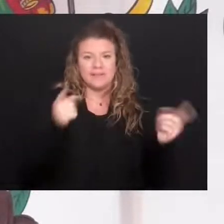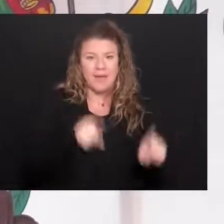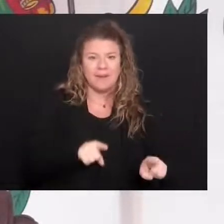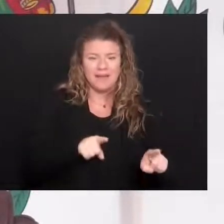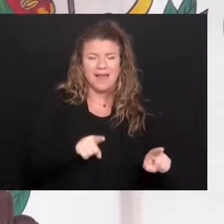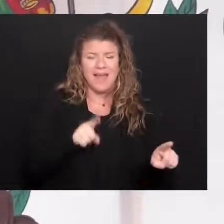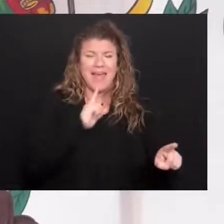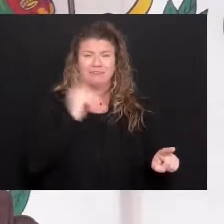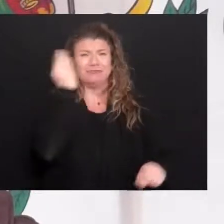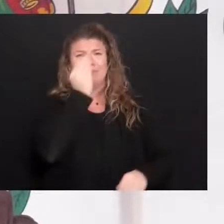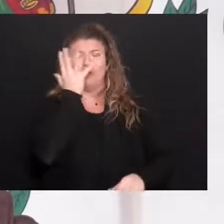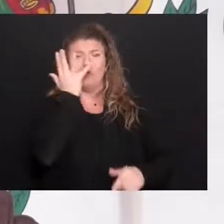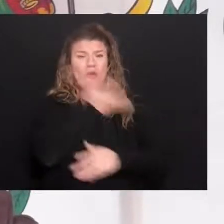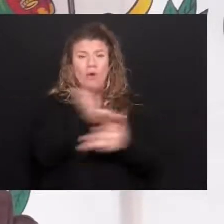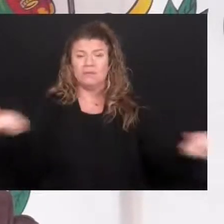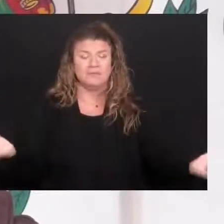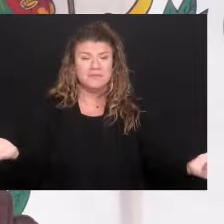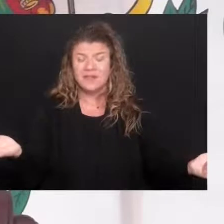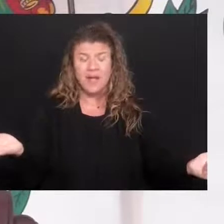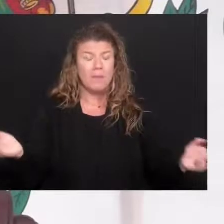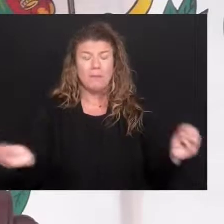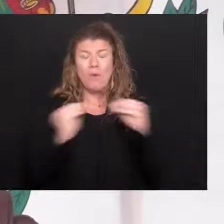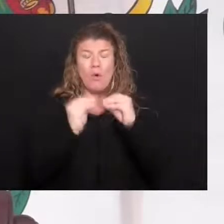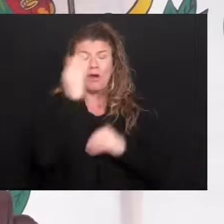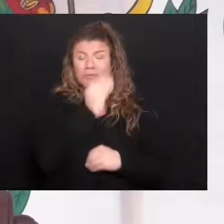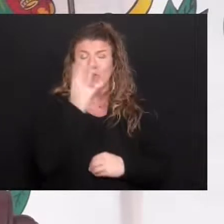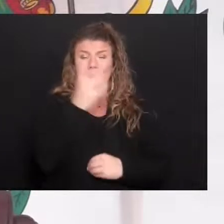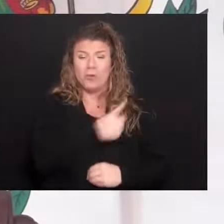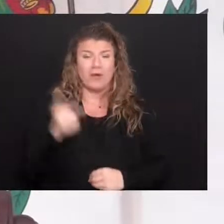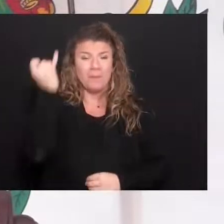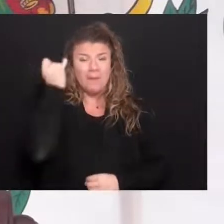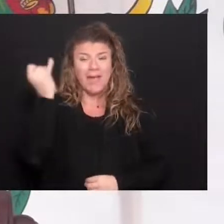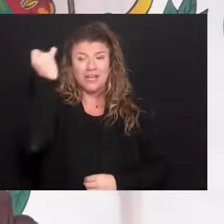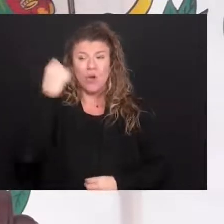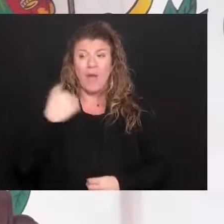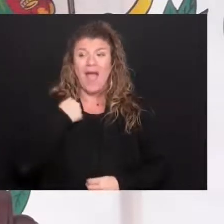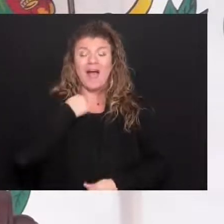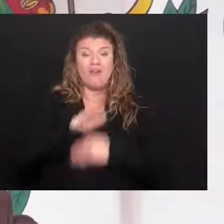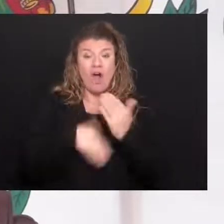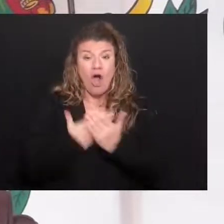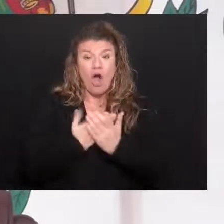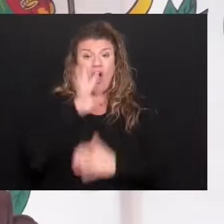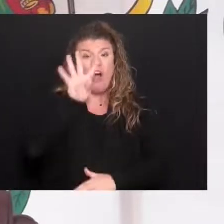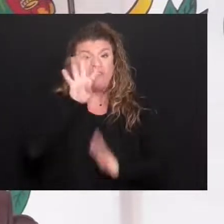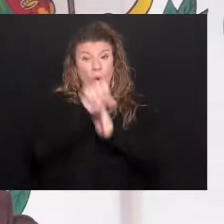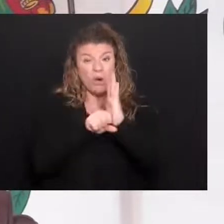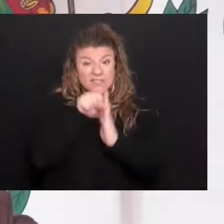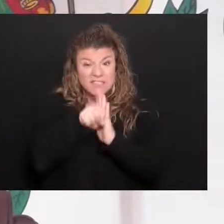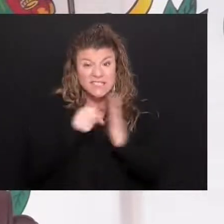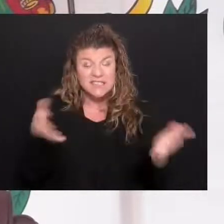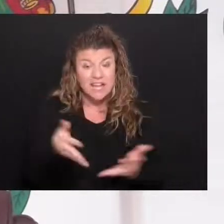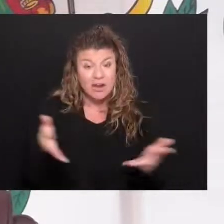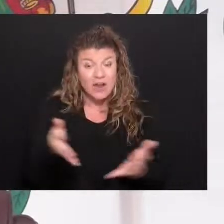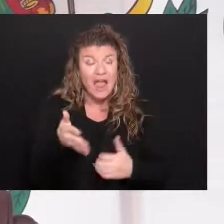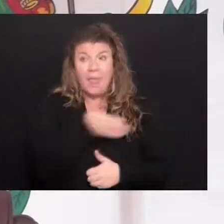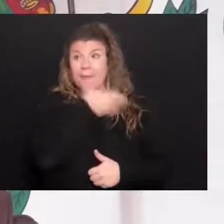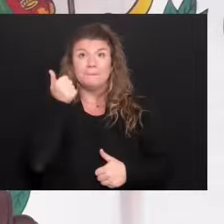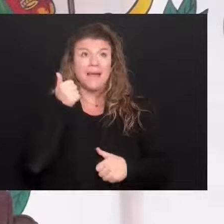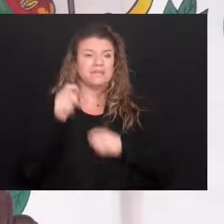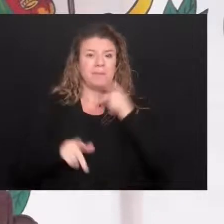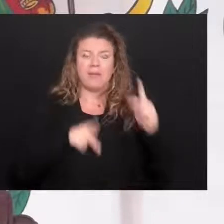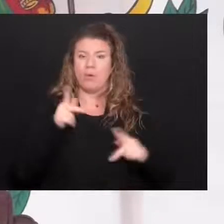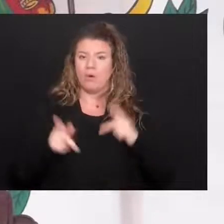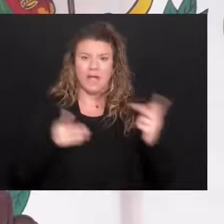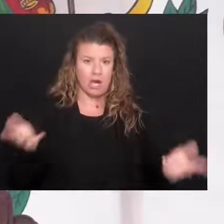Beauty beyond belief. Beyond belief. The four greatest seasons of best people under the sun.